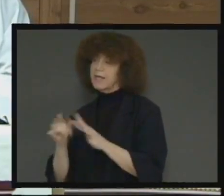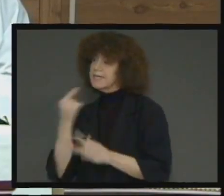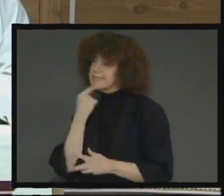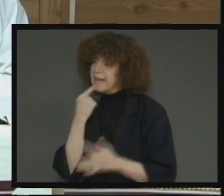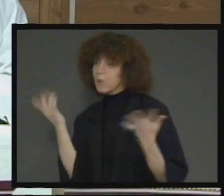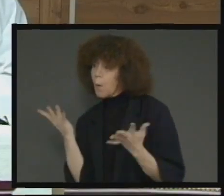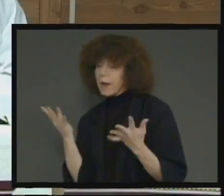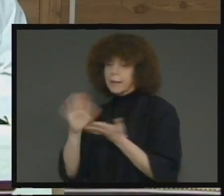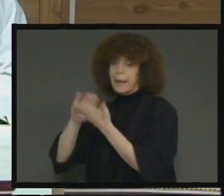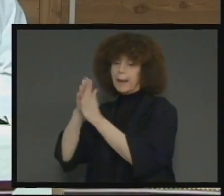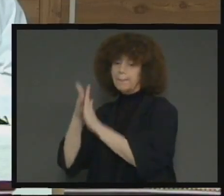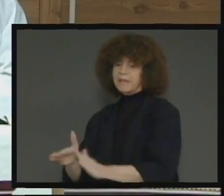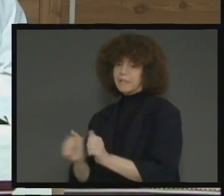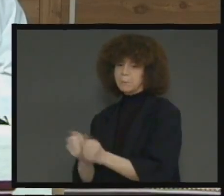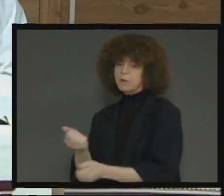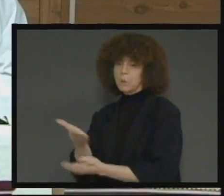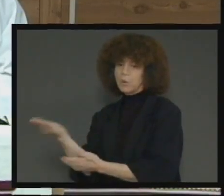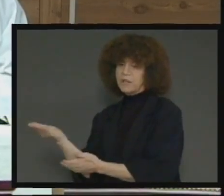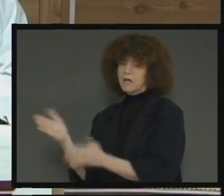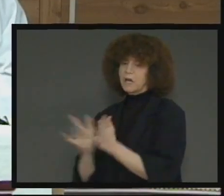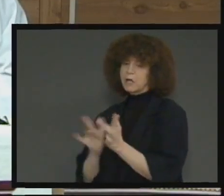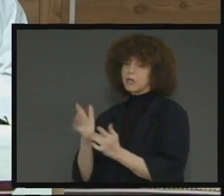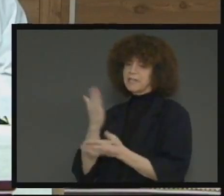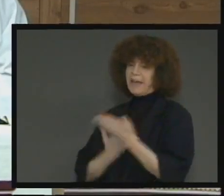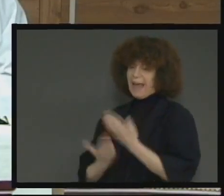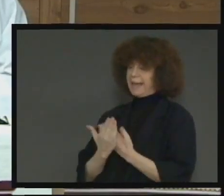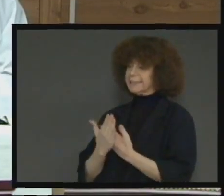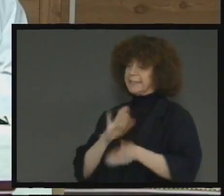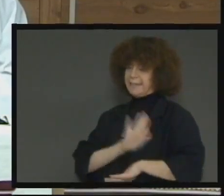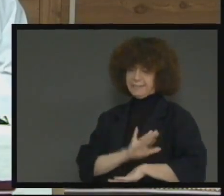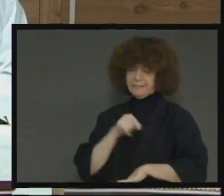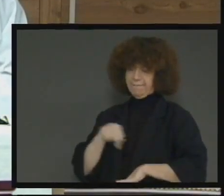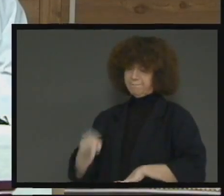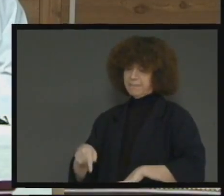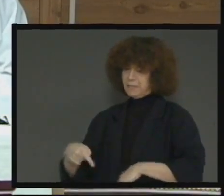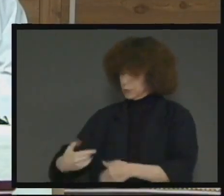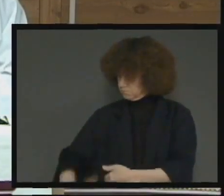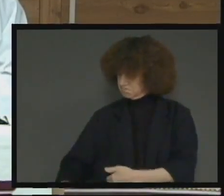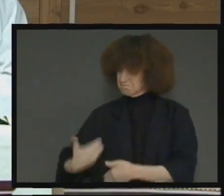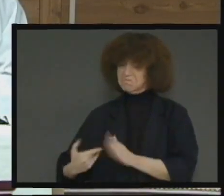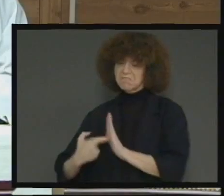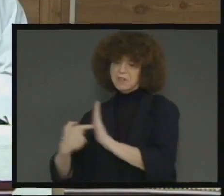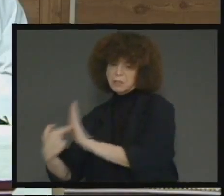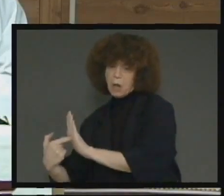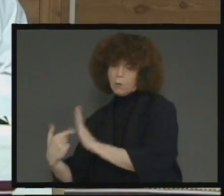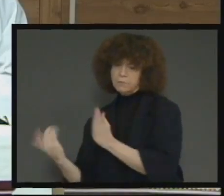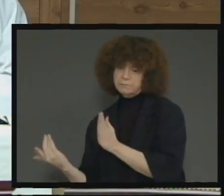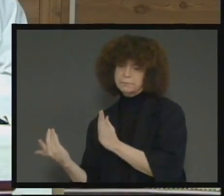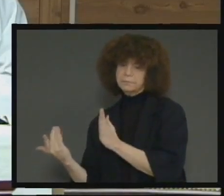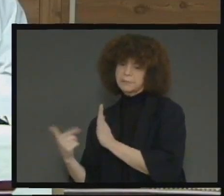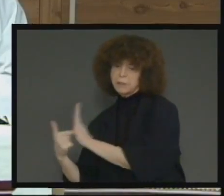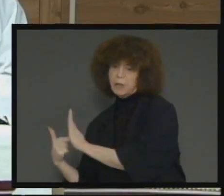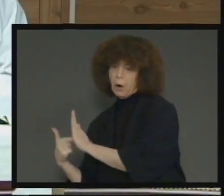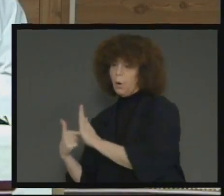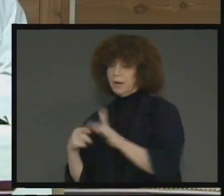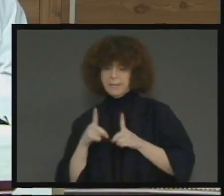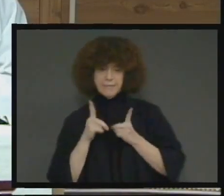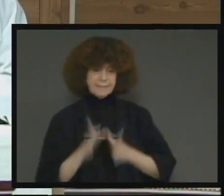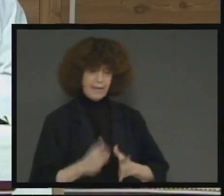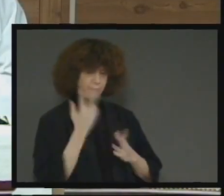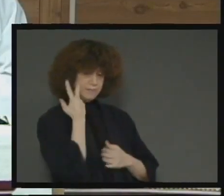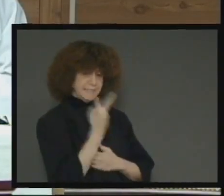you rest." And he said to him, "If your presence will not go with me, do not bring us up